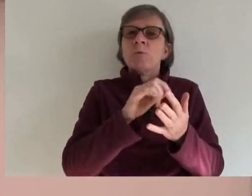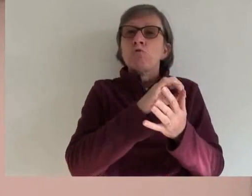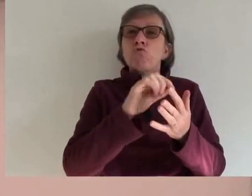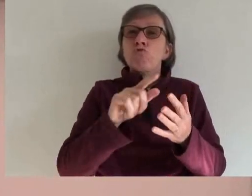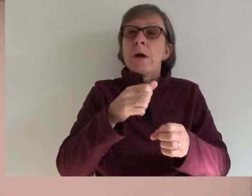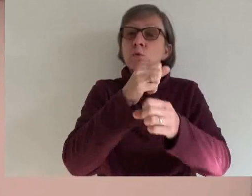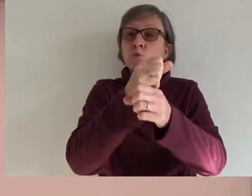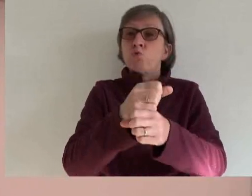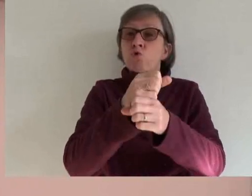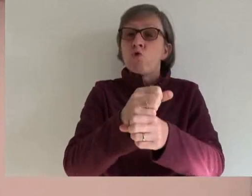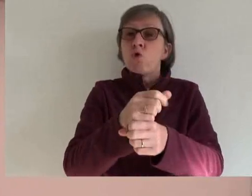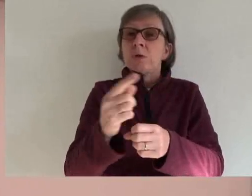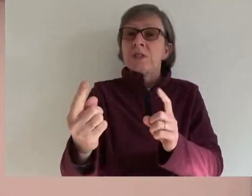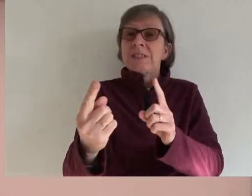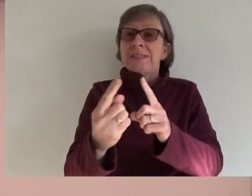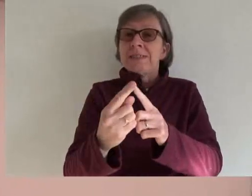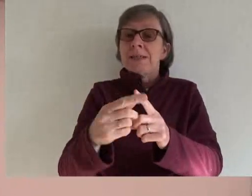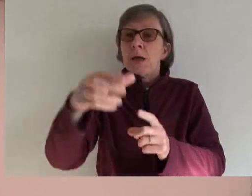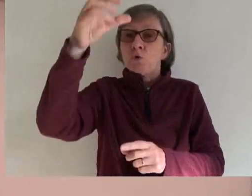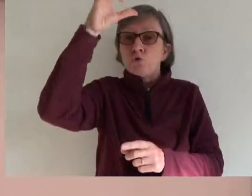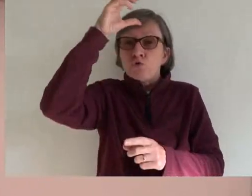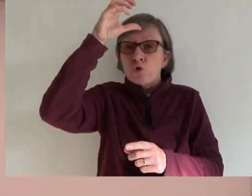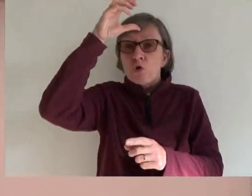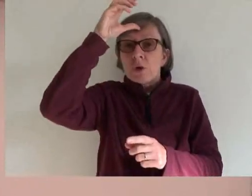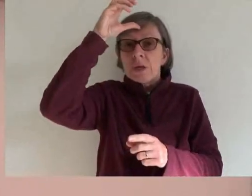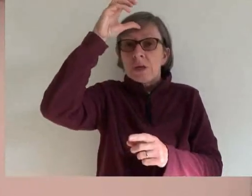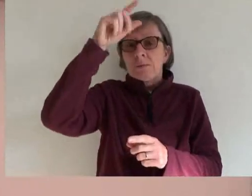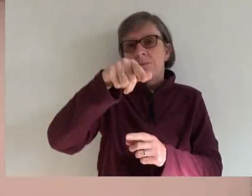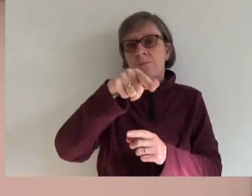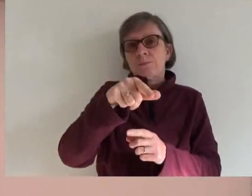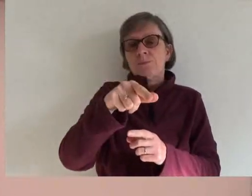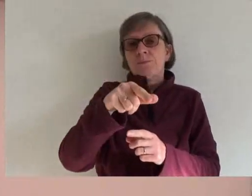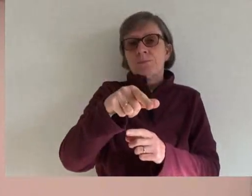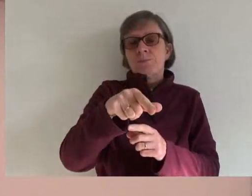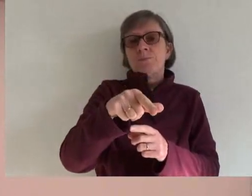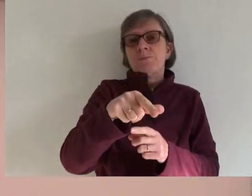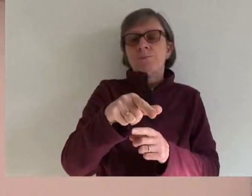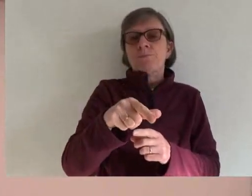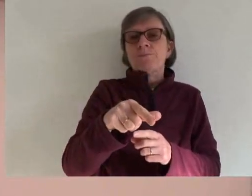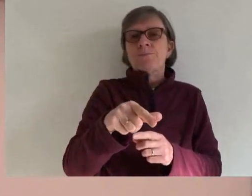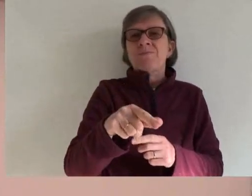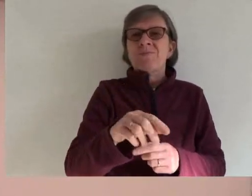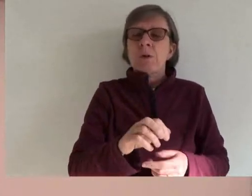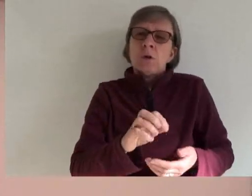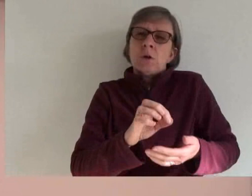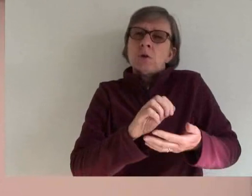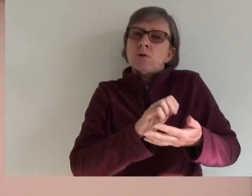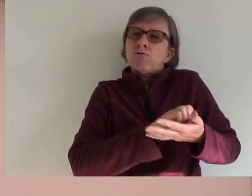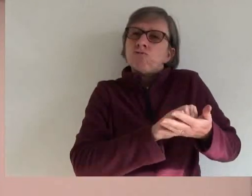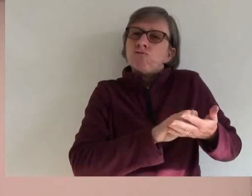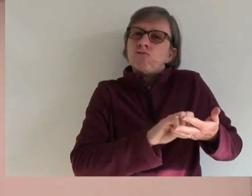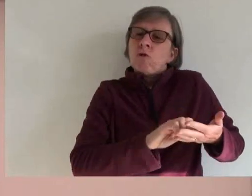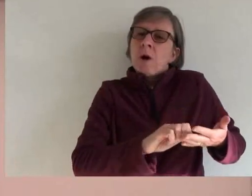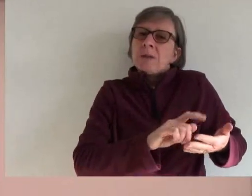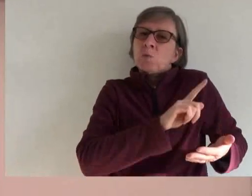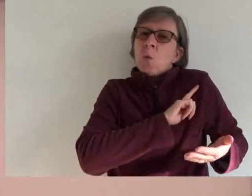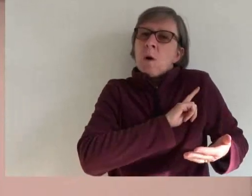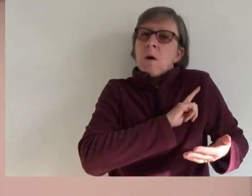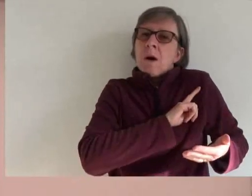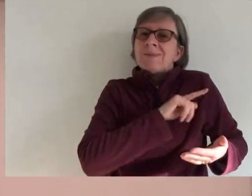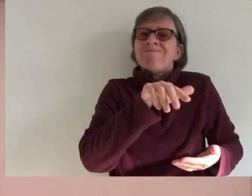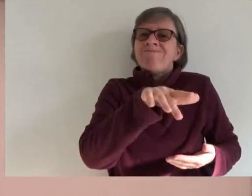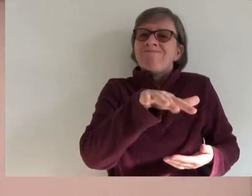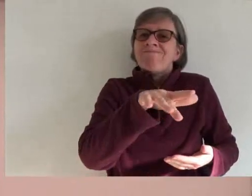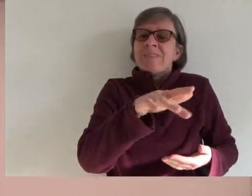is currently Turkey, the area of Turkey. And he's having to write because he's trying to counter some of